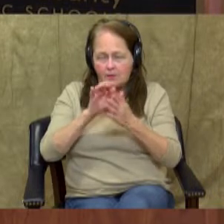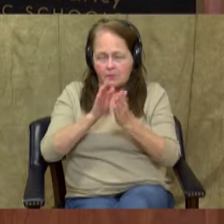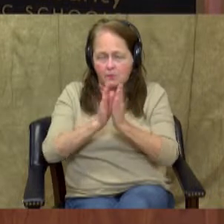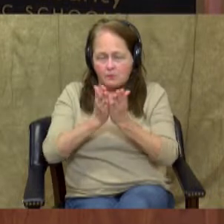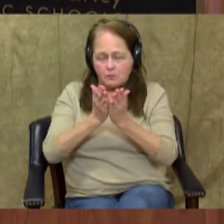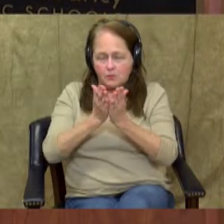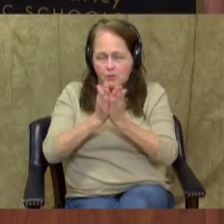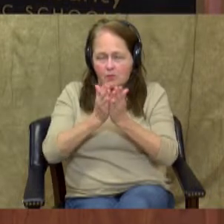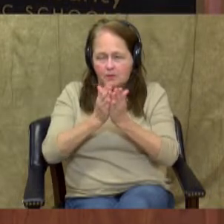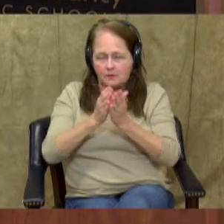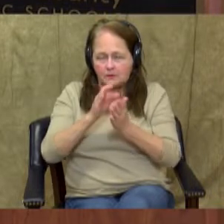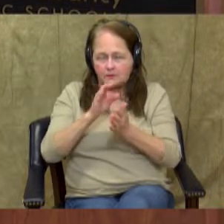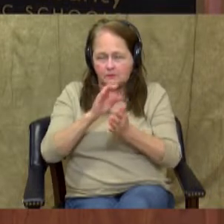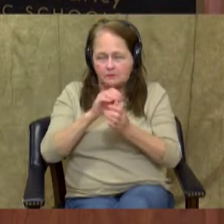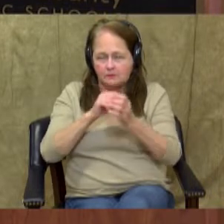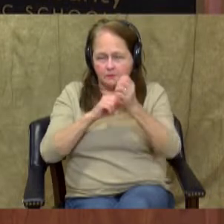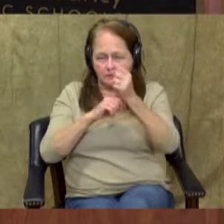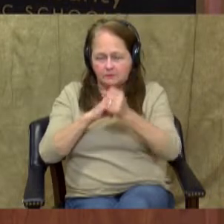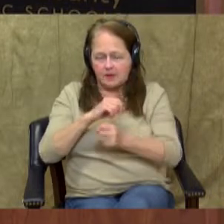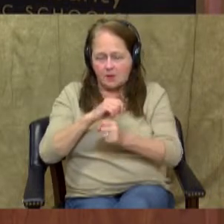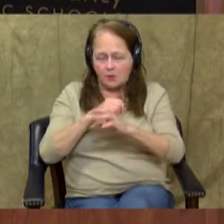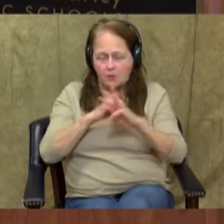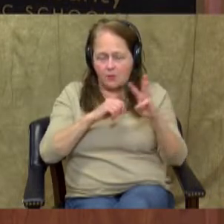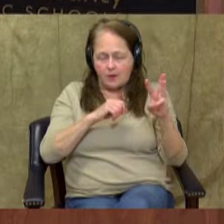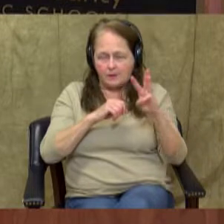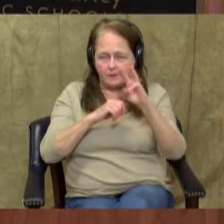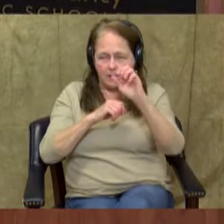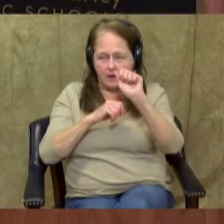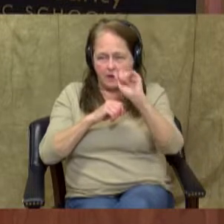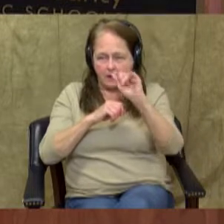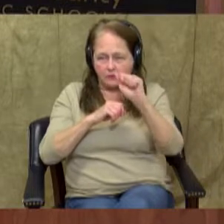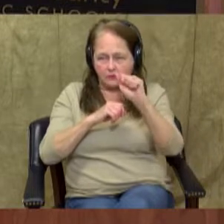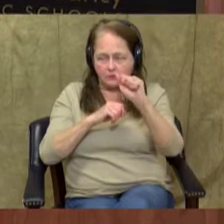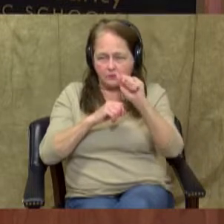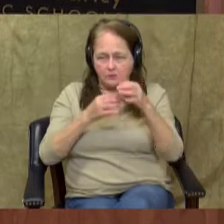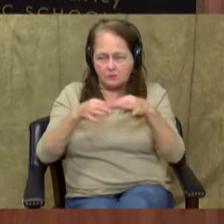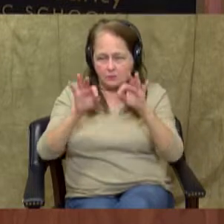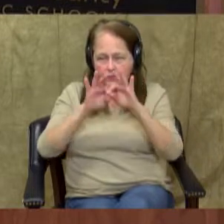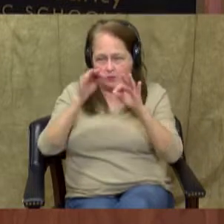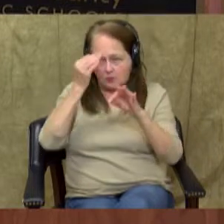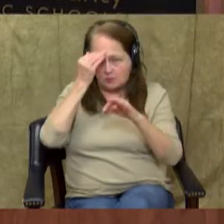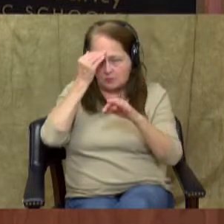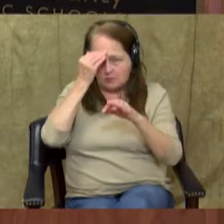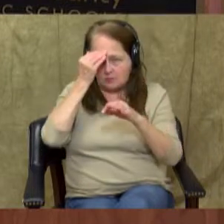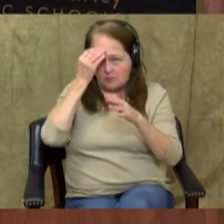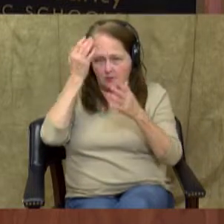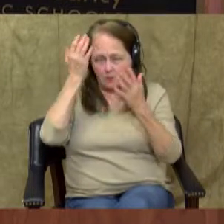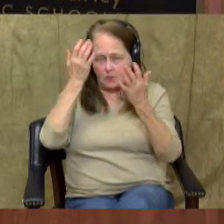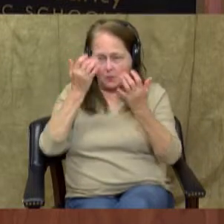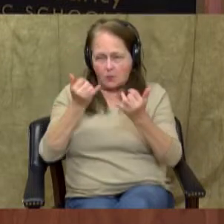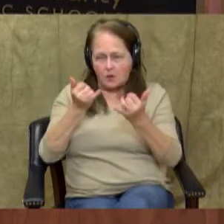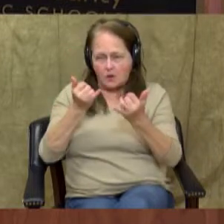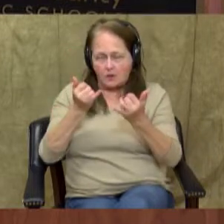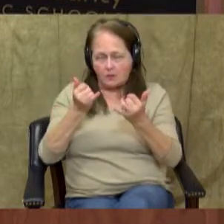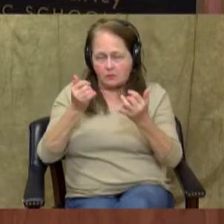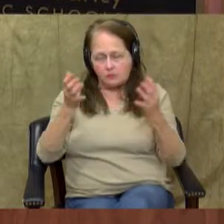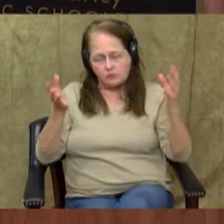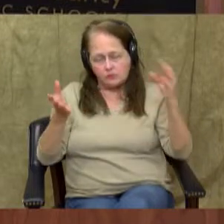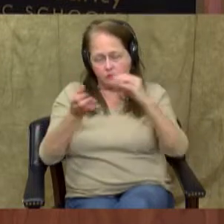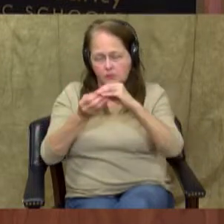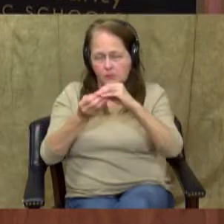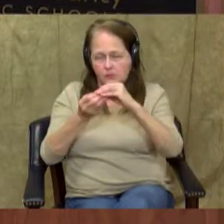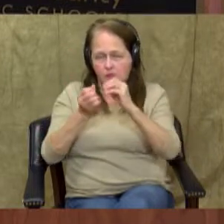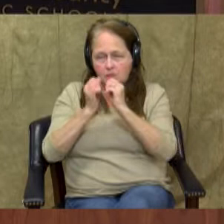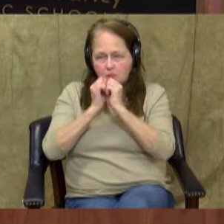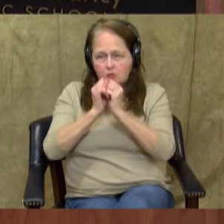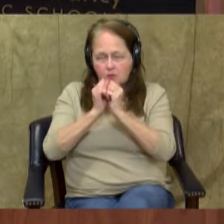uses as Southwest Asia. It's important for you to know both of those, however. Another question you might be asking is, well, why are you clumping